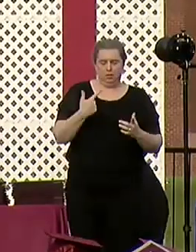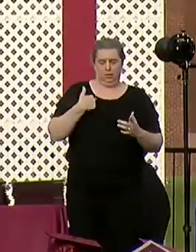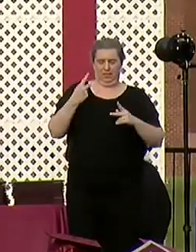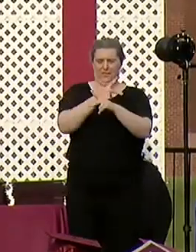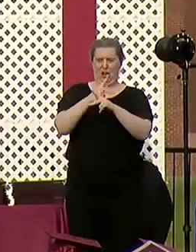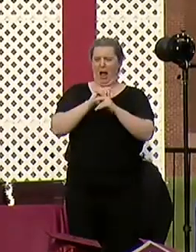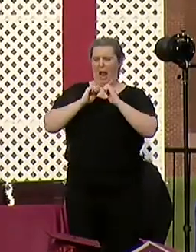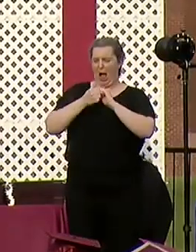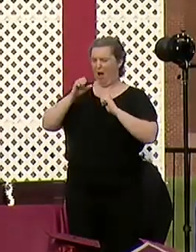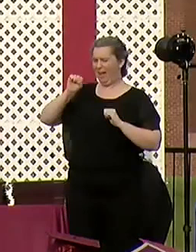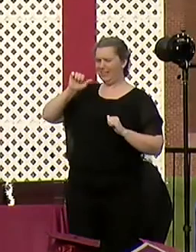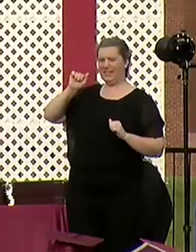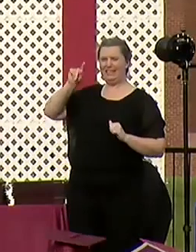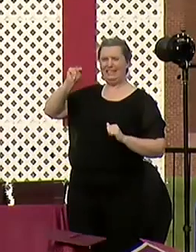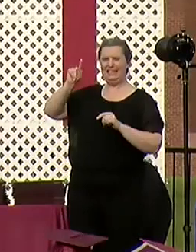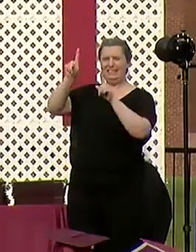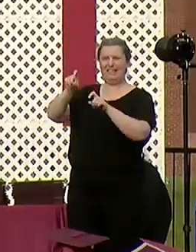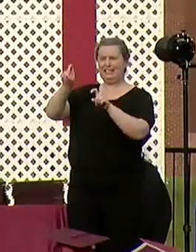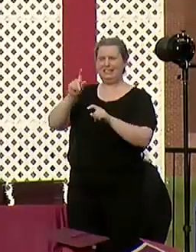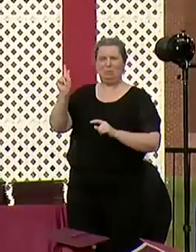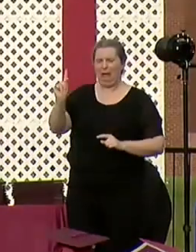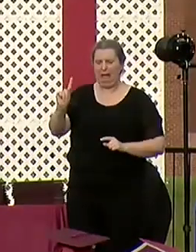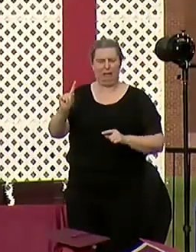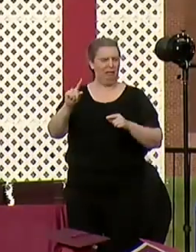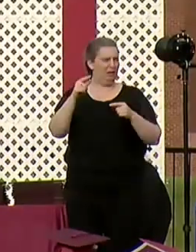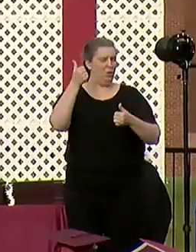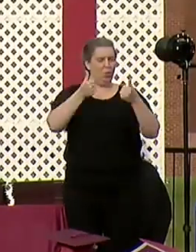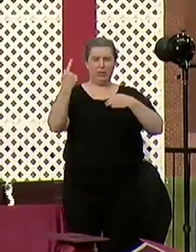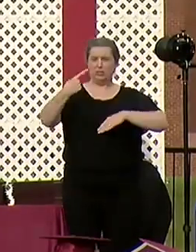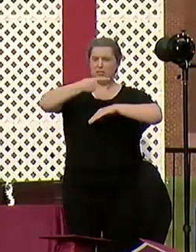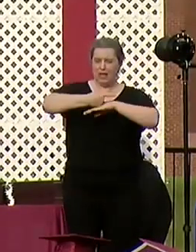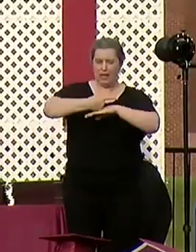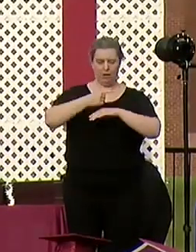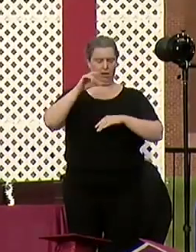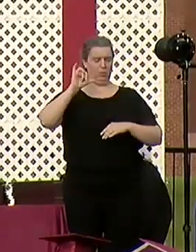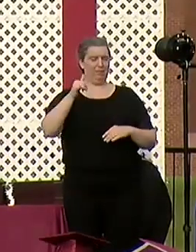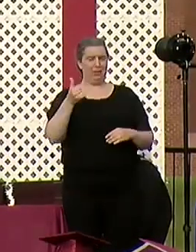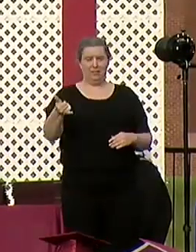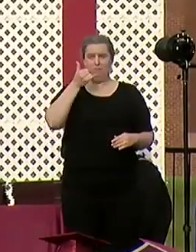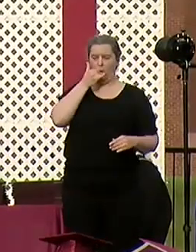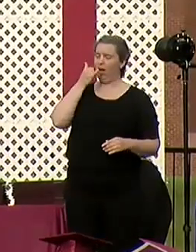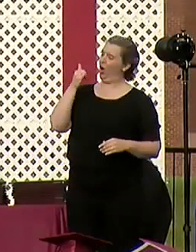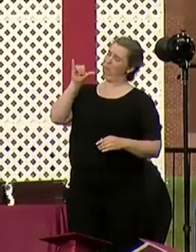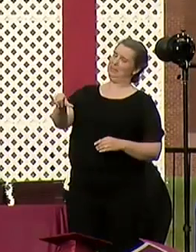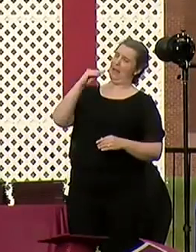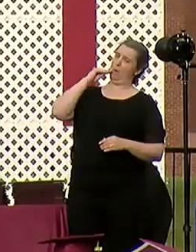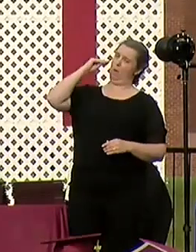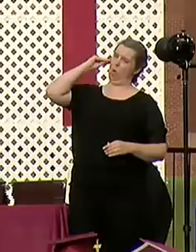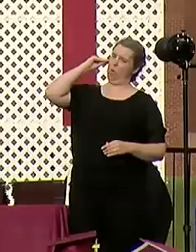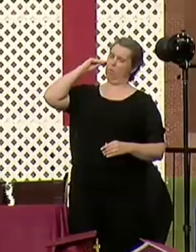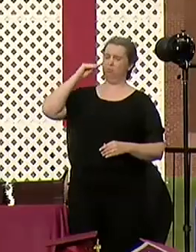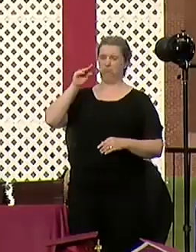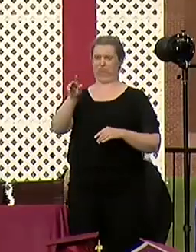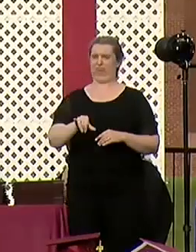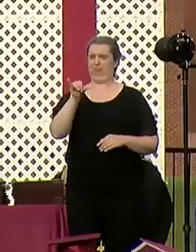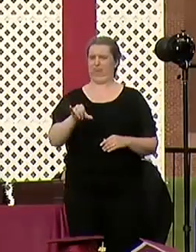open SAT site. And we didn't know from one day to the next if we would get that quarantine call home. November rolled